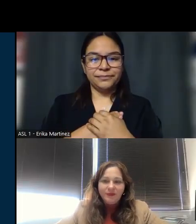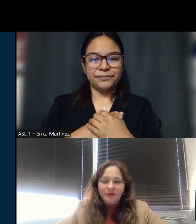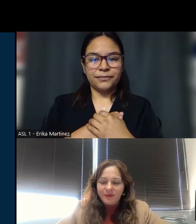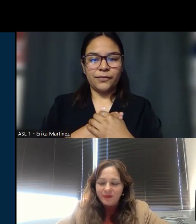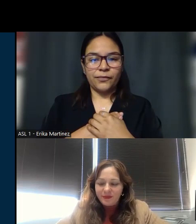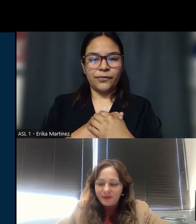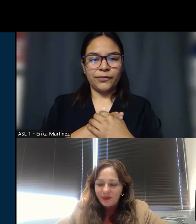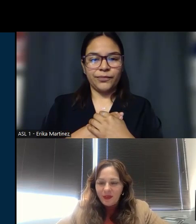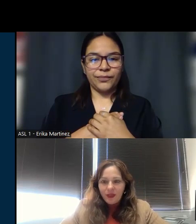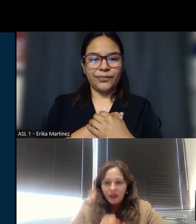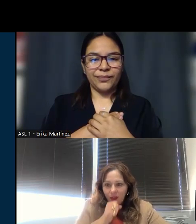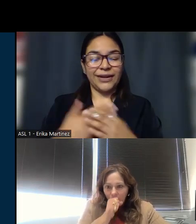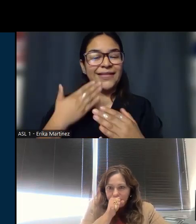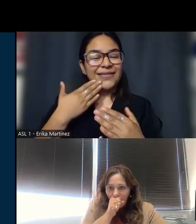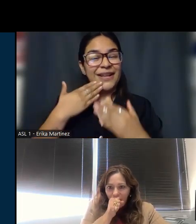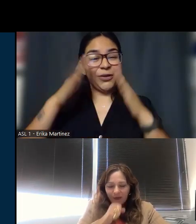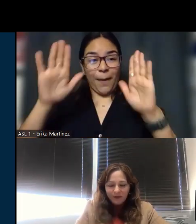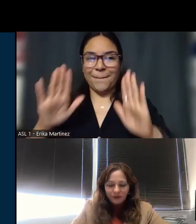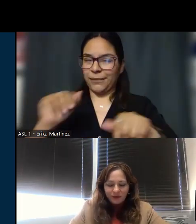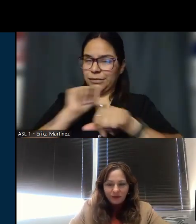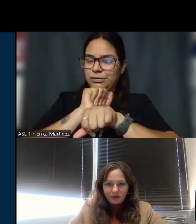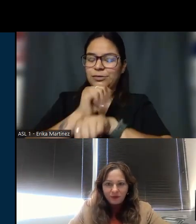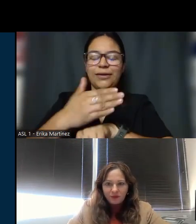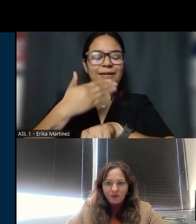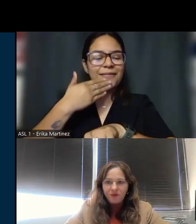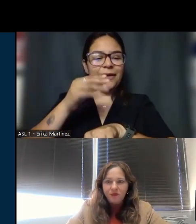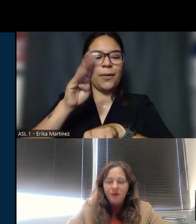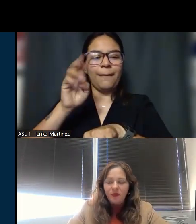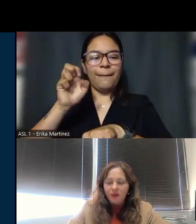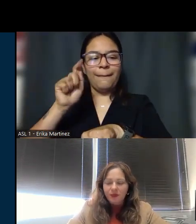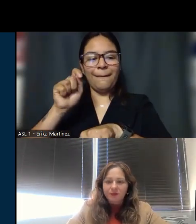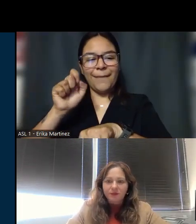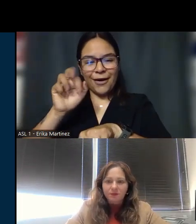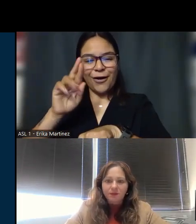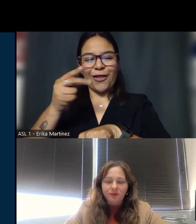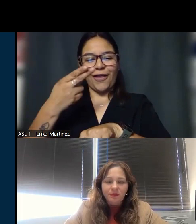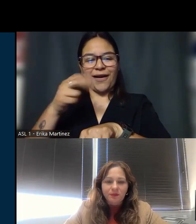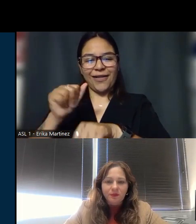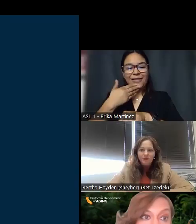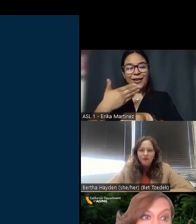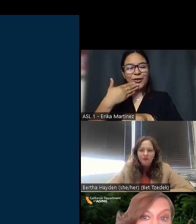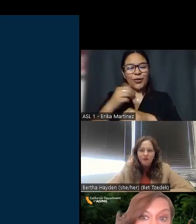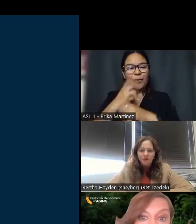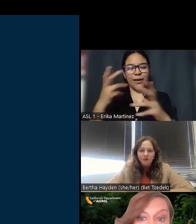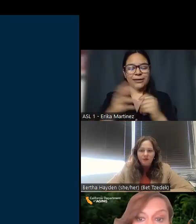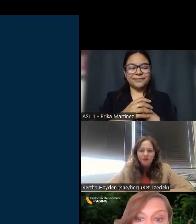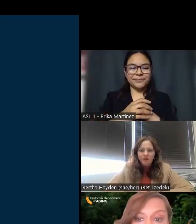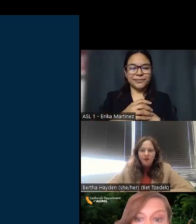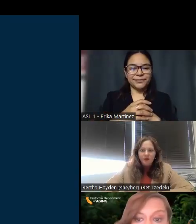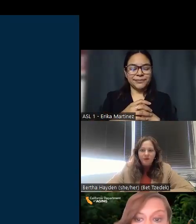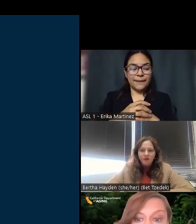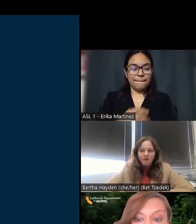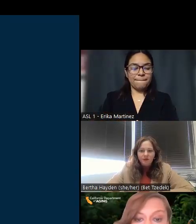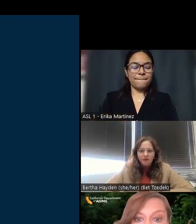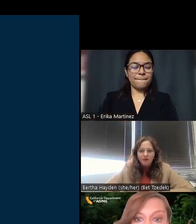Thank you, Bertha. Amazing work being led by Bertha Hayden and the conservatorship work group. Thank you so much for the update.